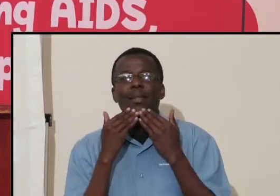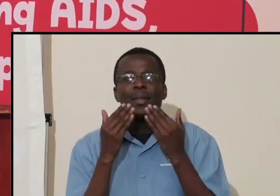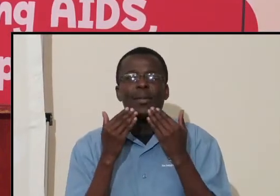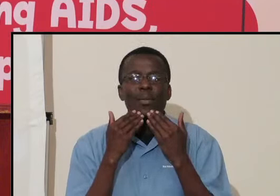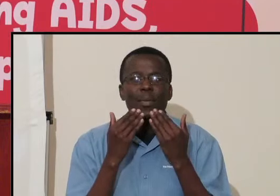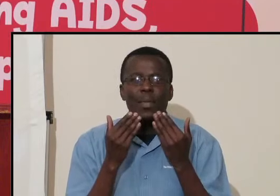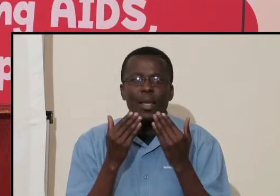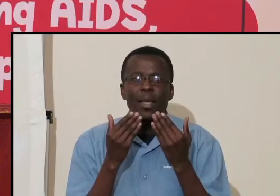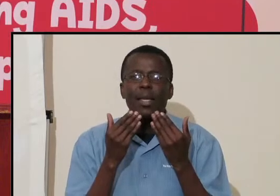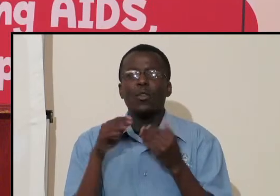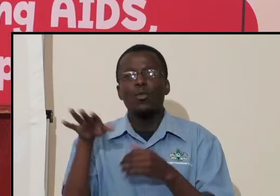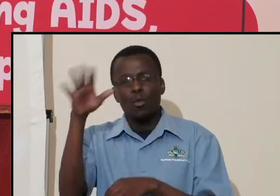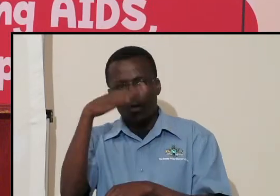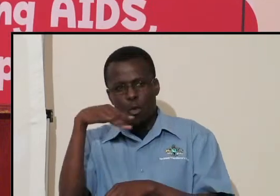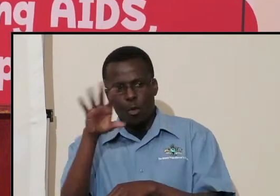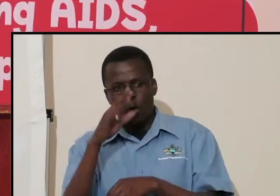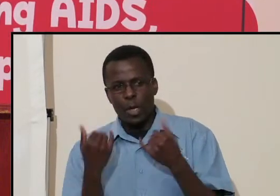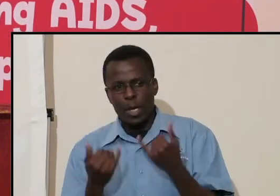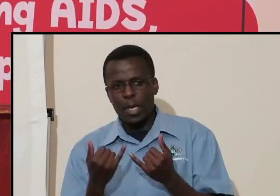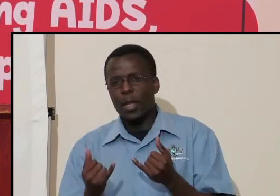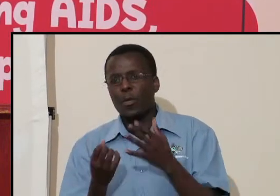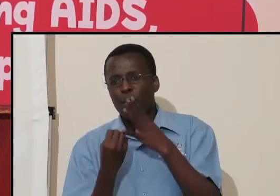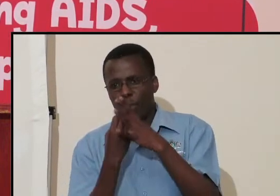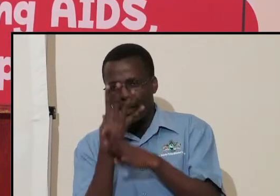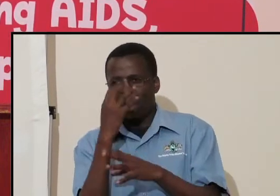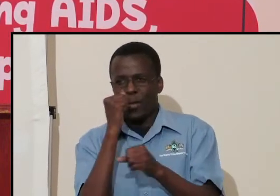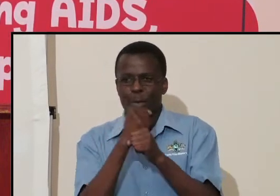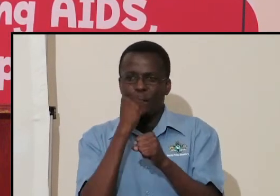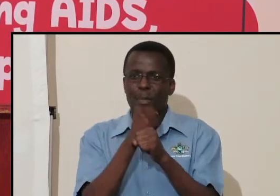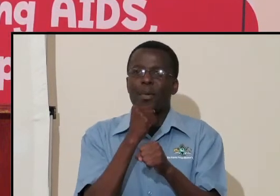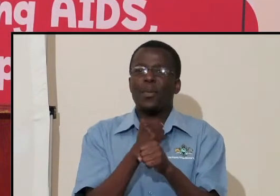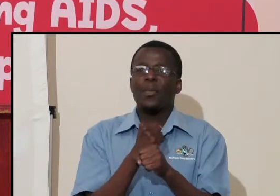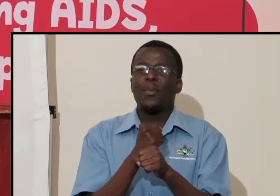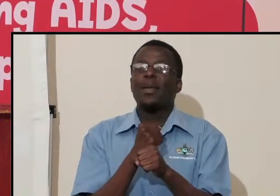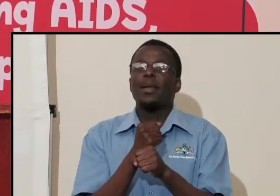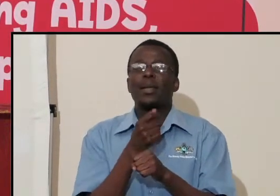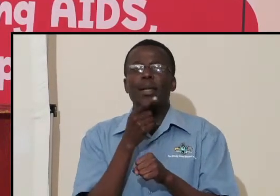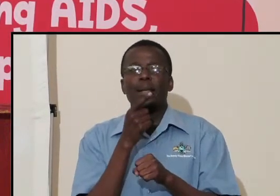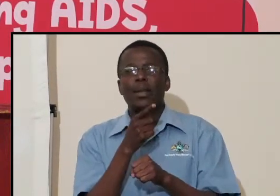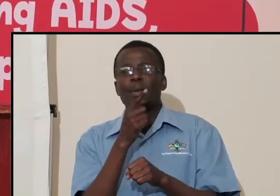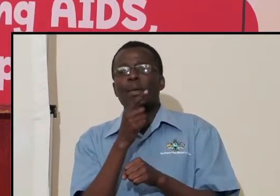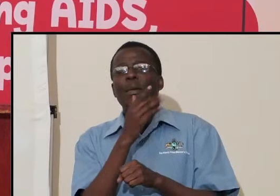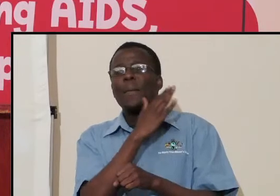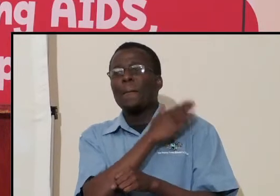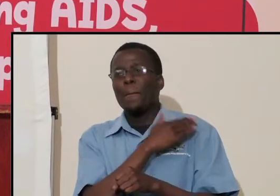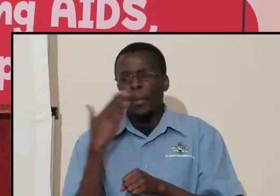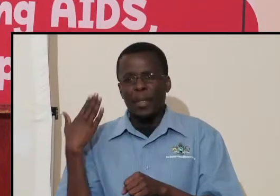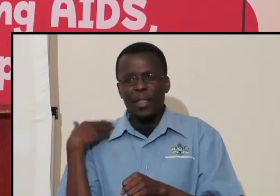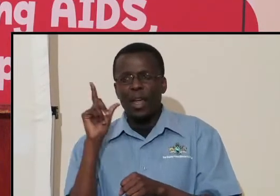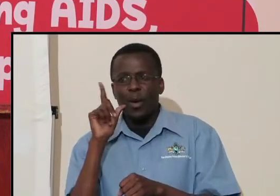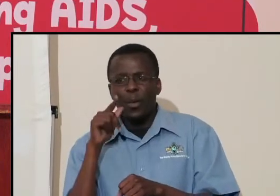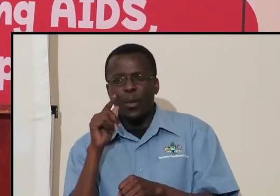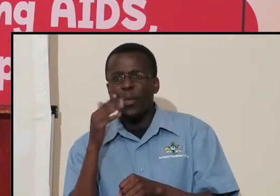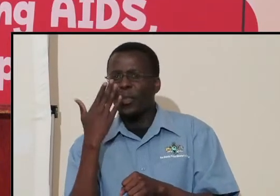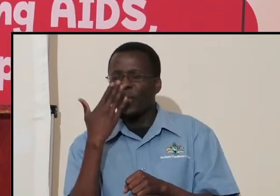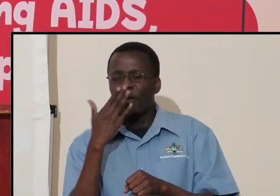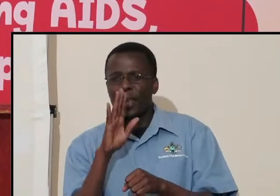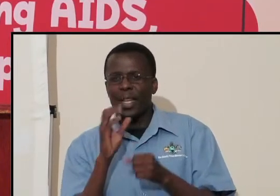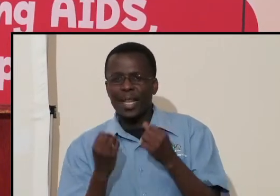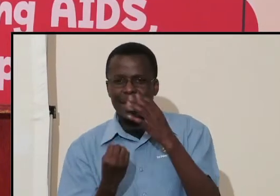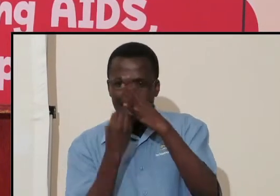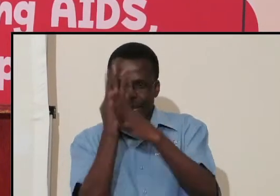This is the beginning of the work. Minister has just launched the World AIDS Day